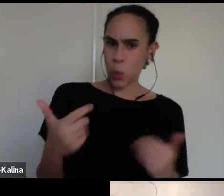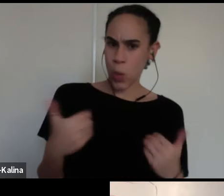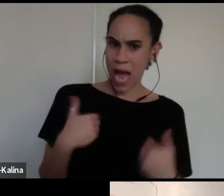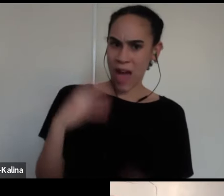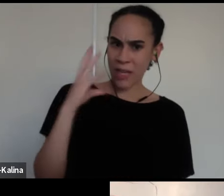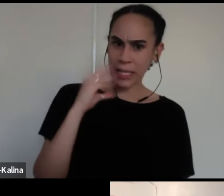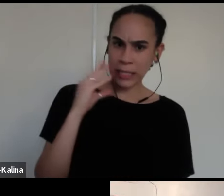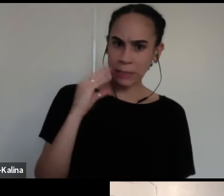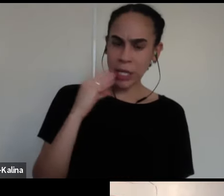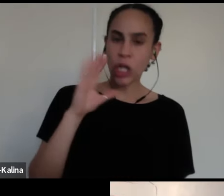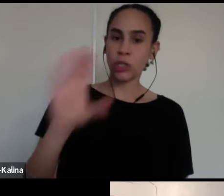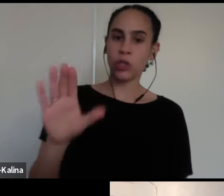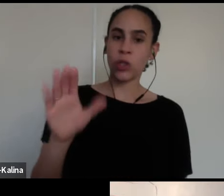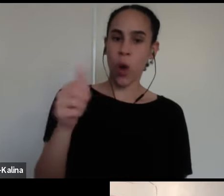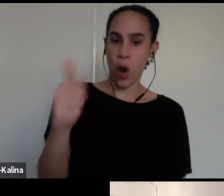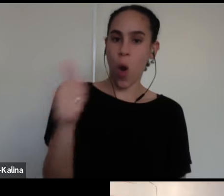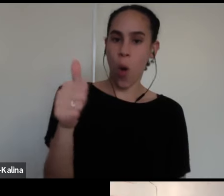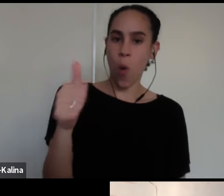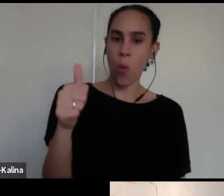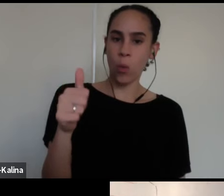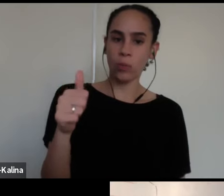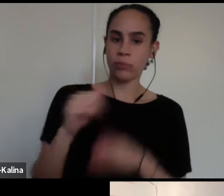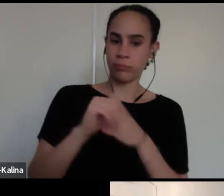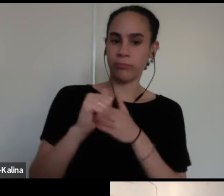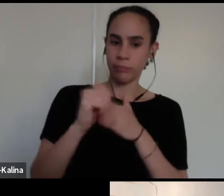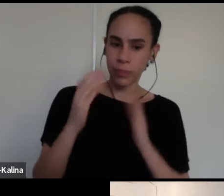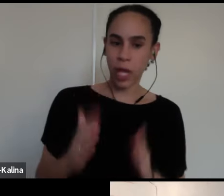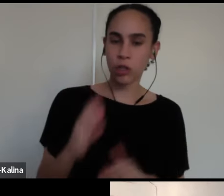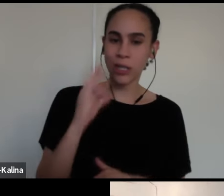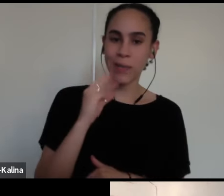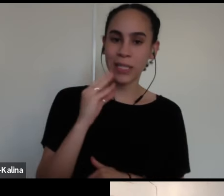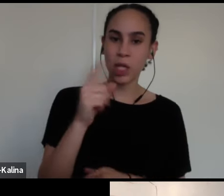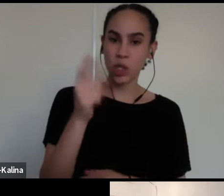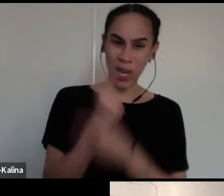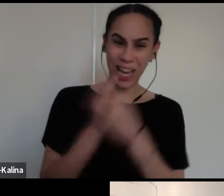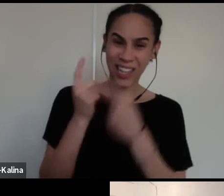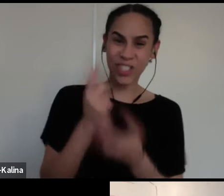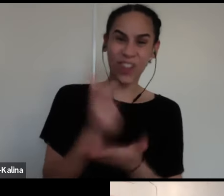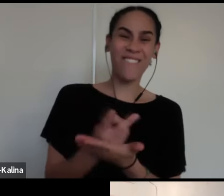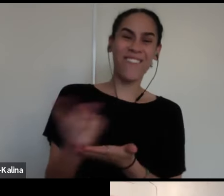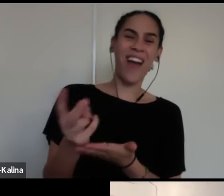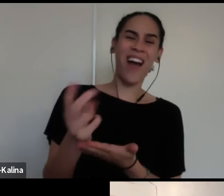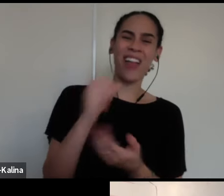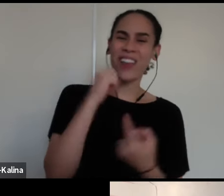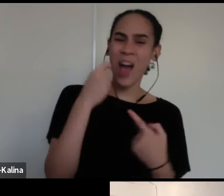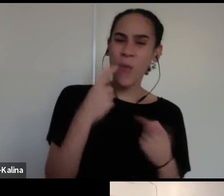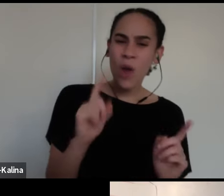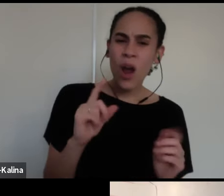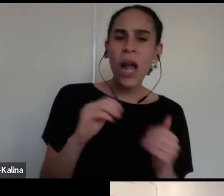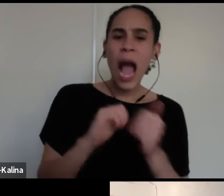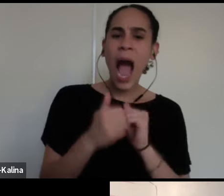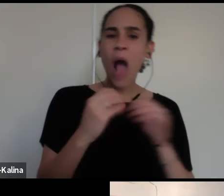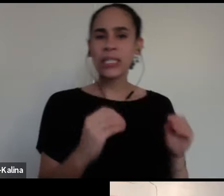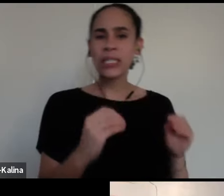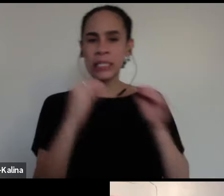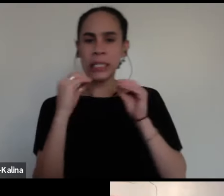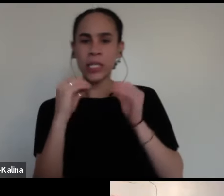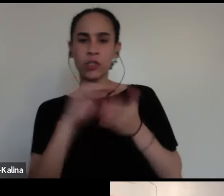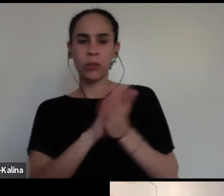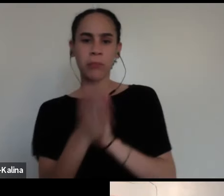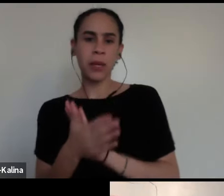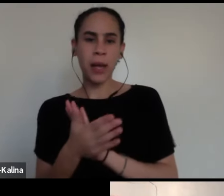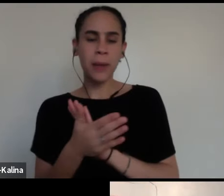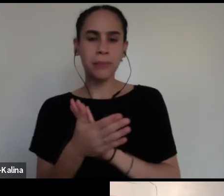own leadership experience that you consider a failure, something that didn't work? And if so, how did it teach you to be a better leader and a